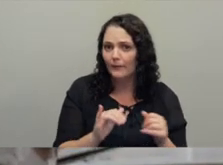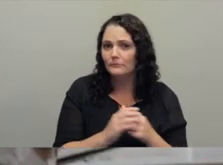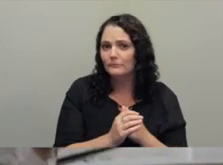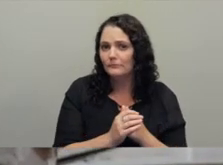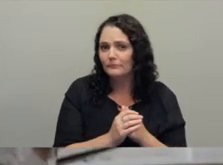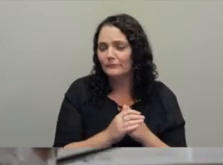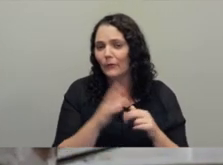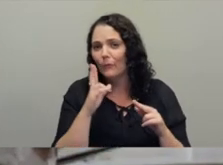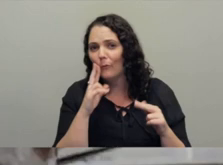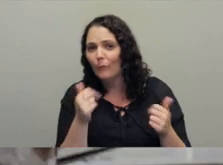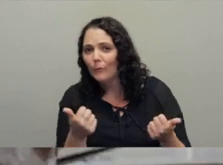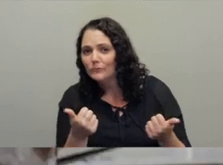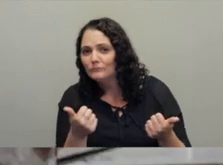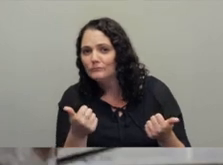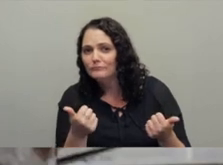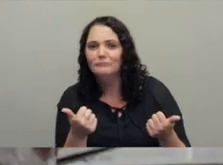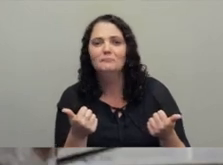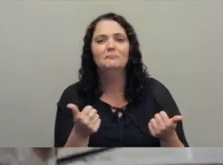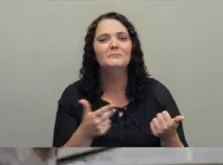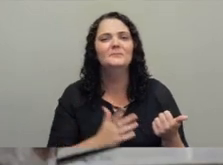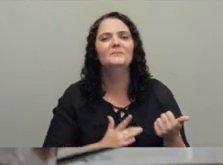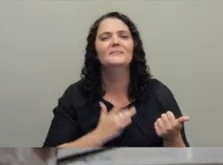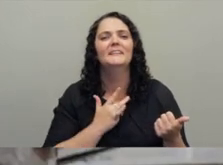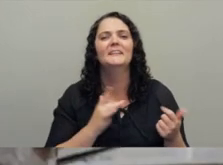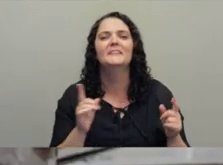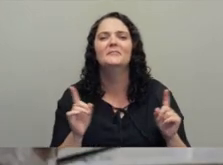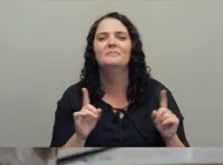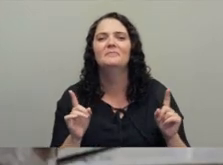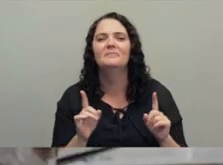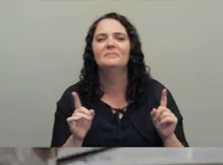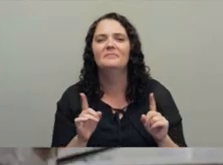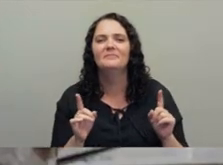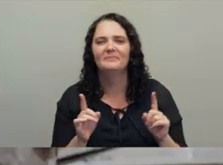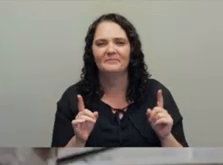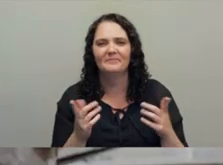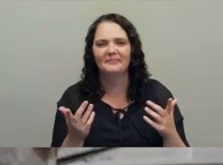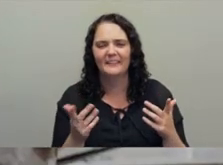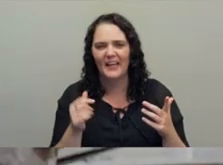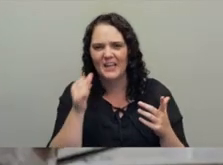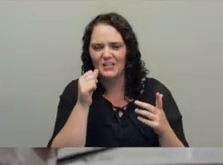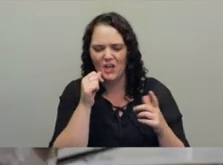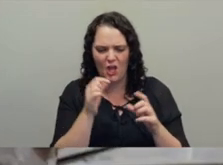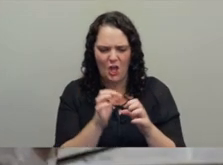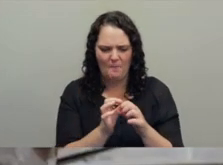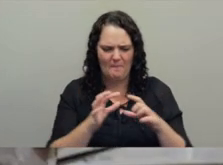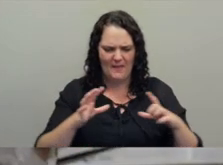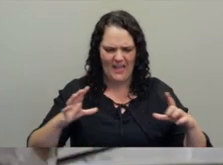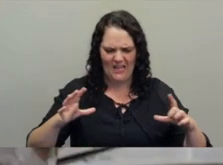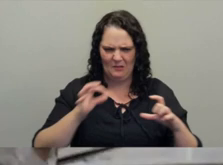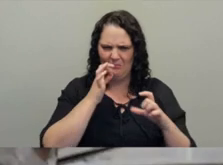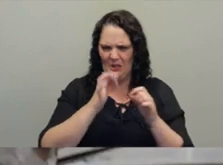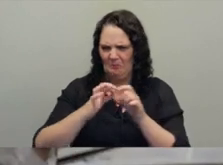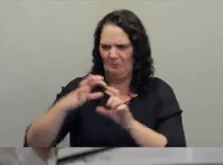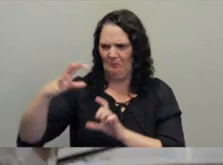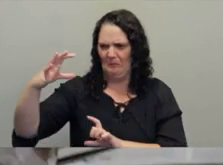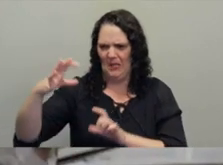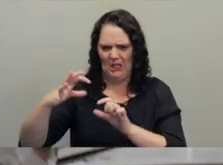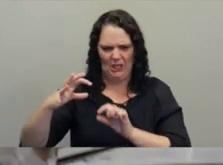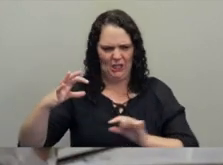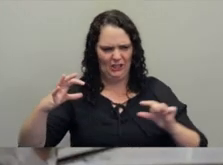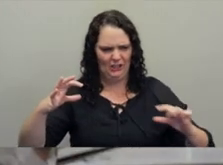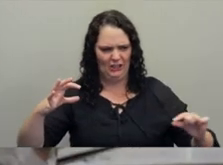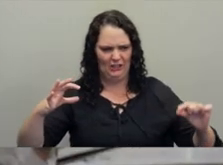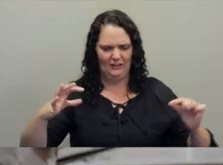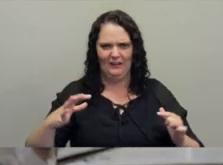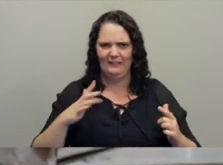bad? What do you think? Hard to do proportions, somebody says. not for beginners, a little bit rough,